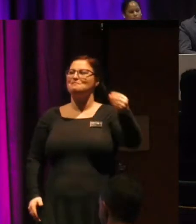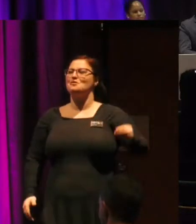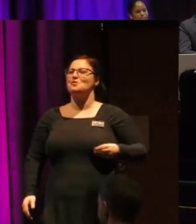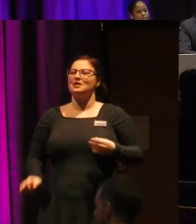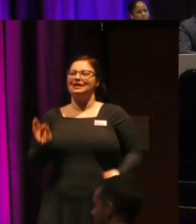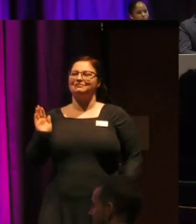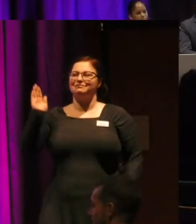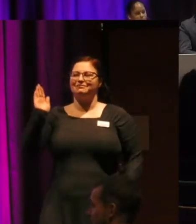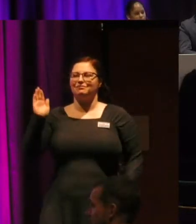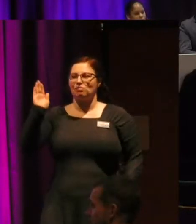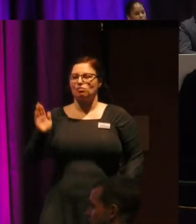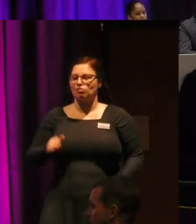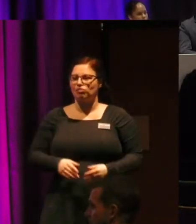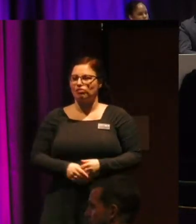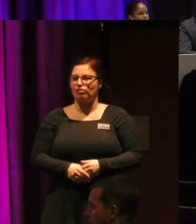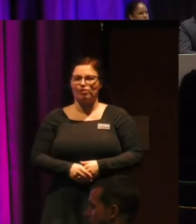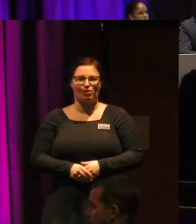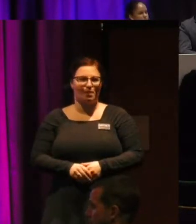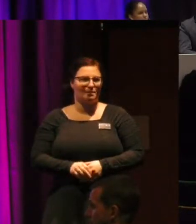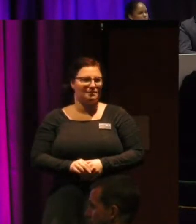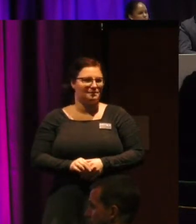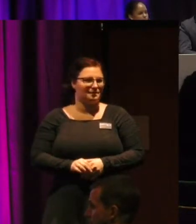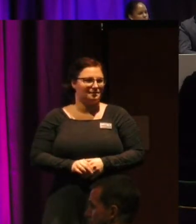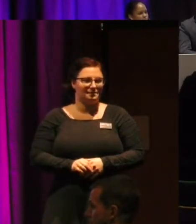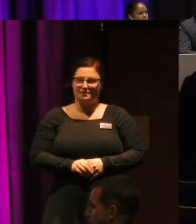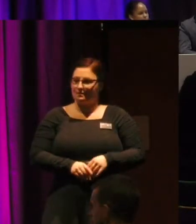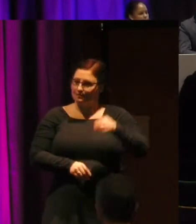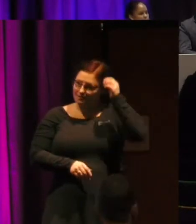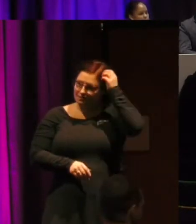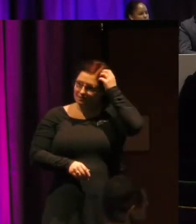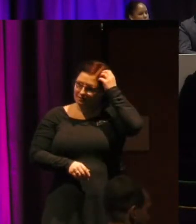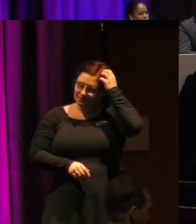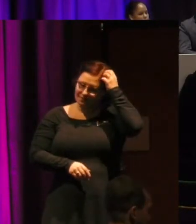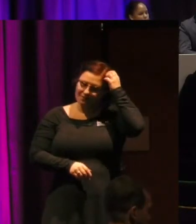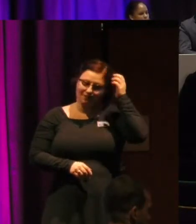one? We have one over here.